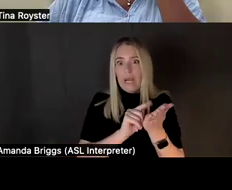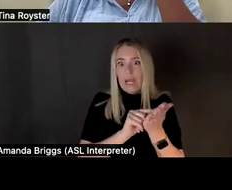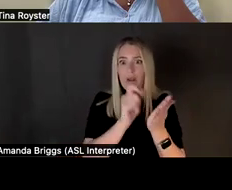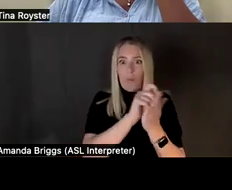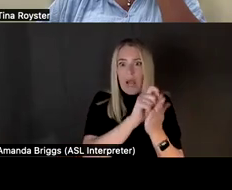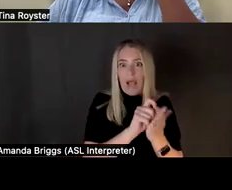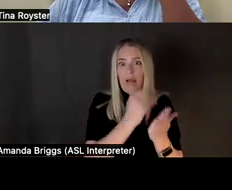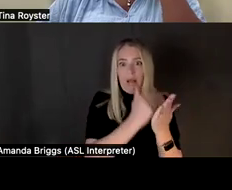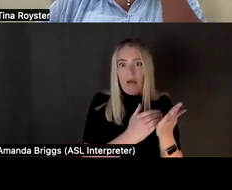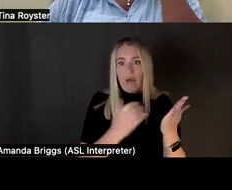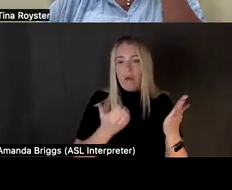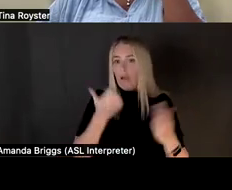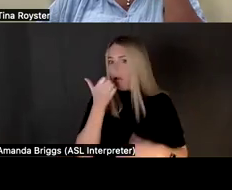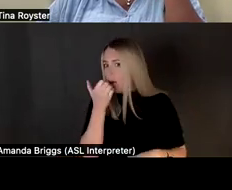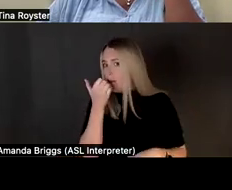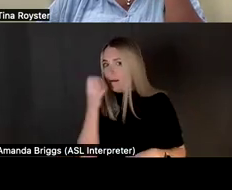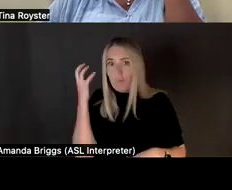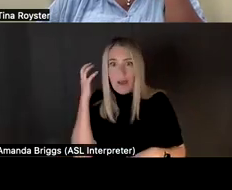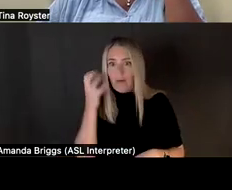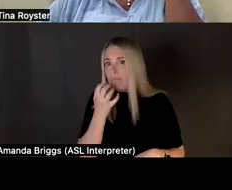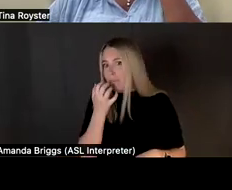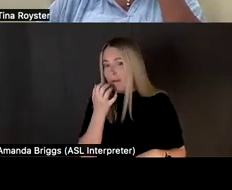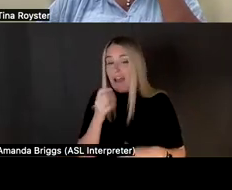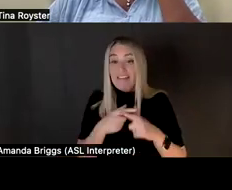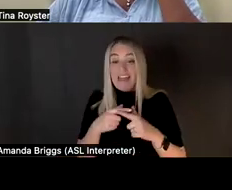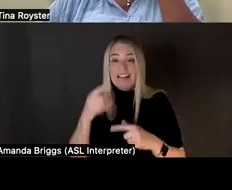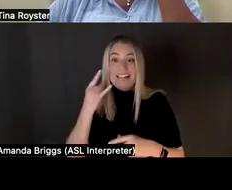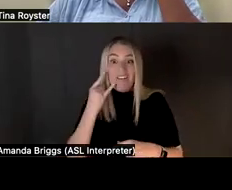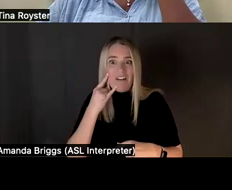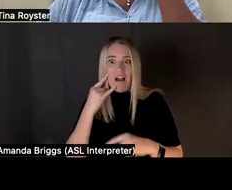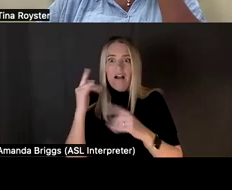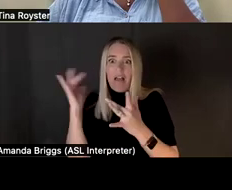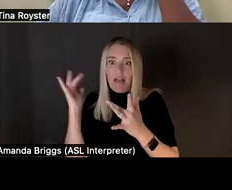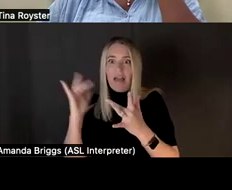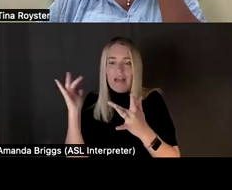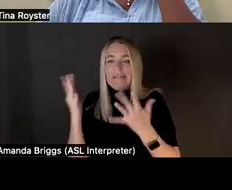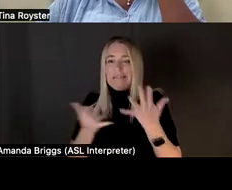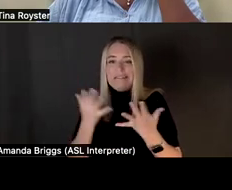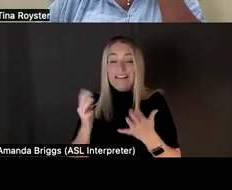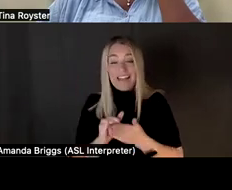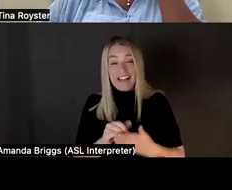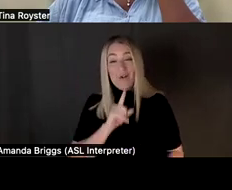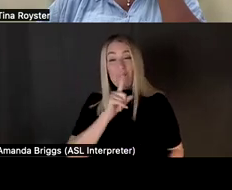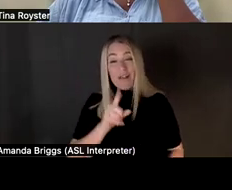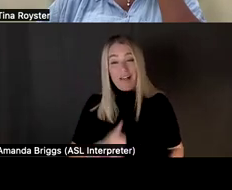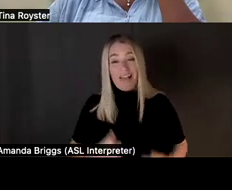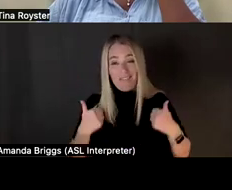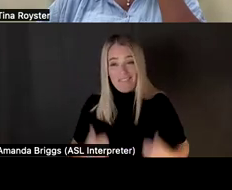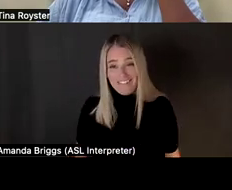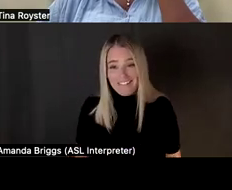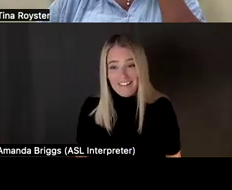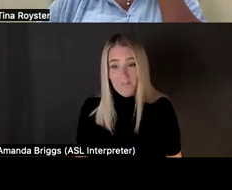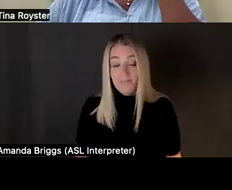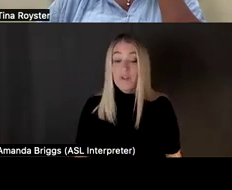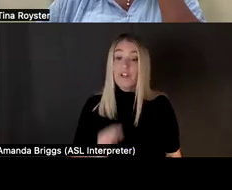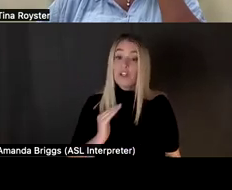radios and cell phones, and then the cell service started to falter. And that's what real life is about. So this safety